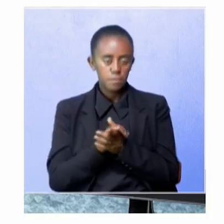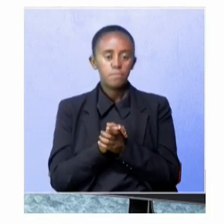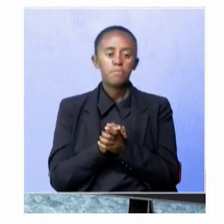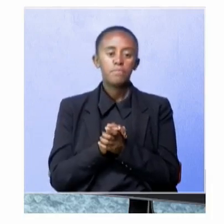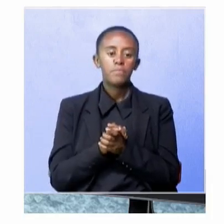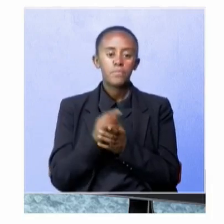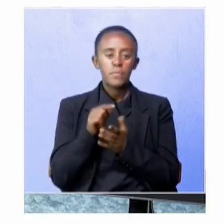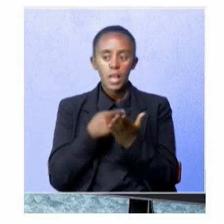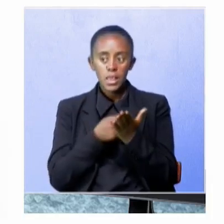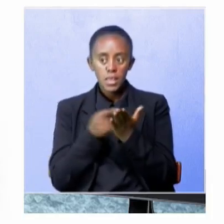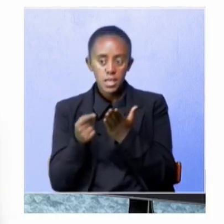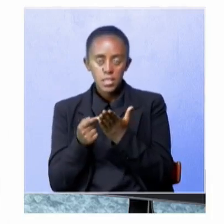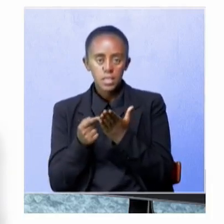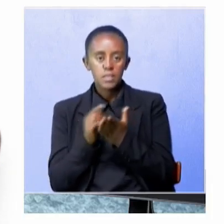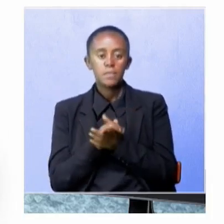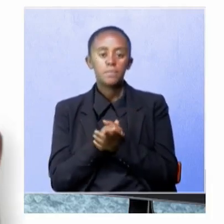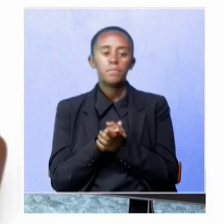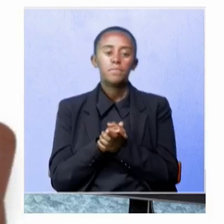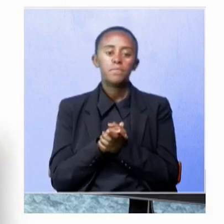this